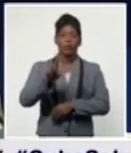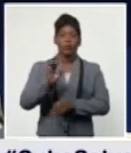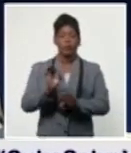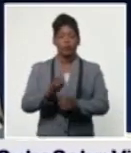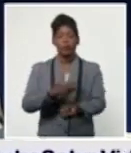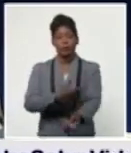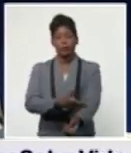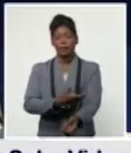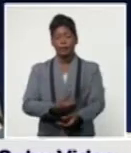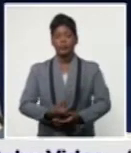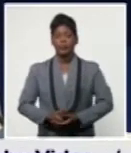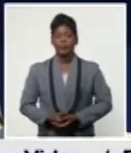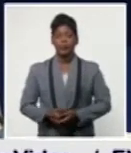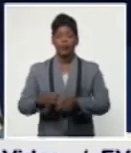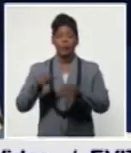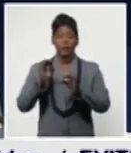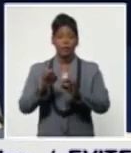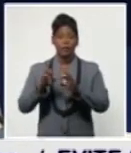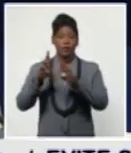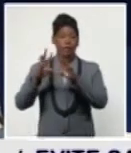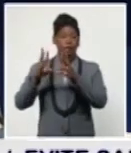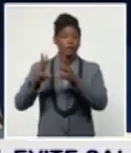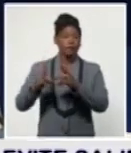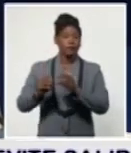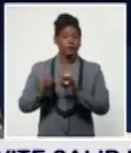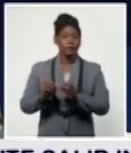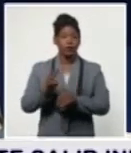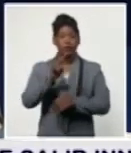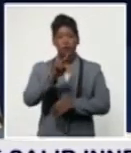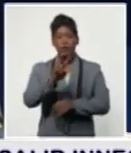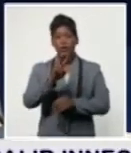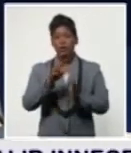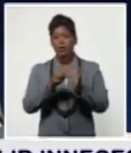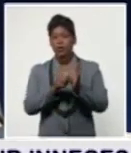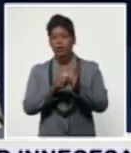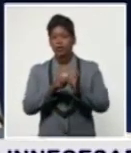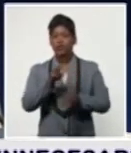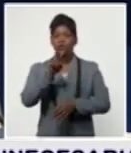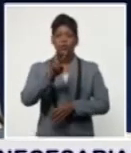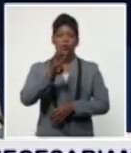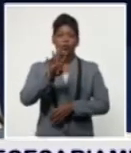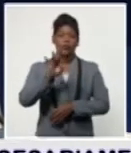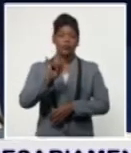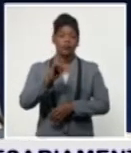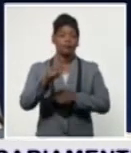151 samples. As a result of the study of these samples,